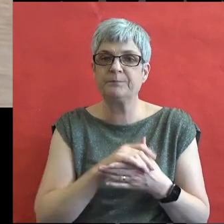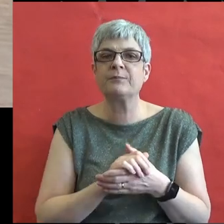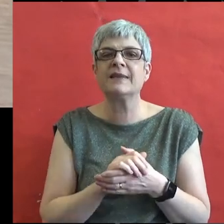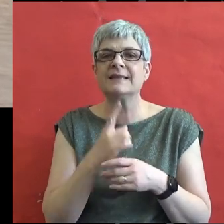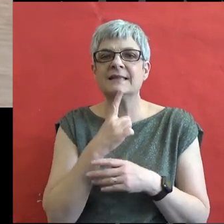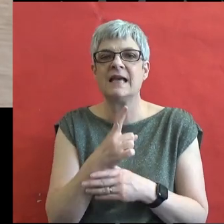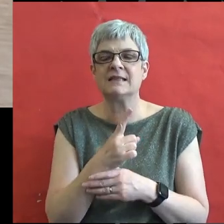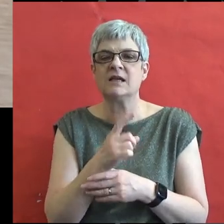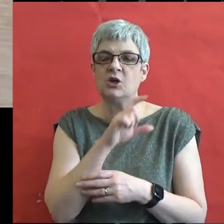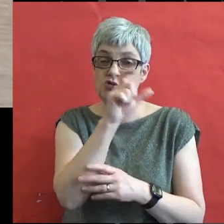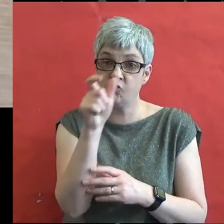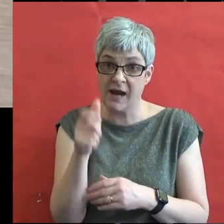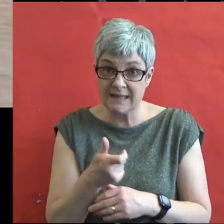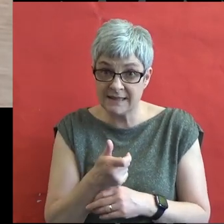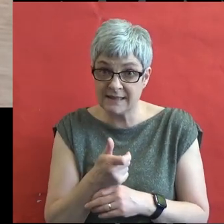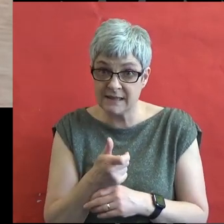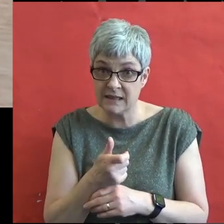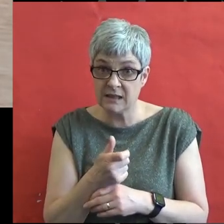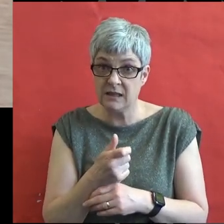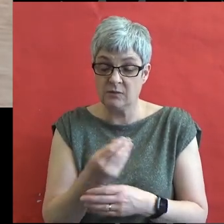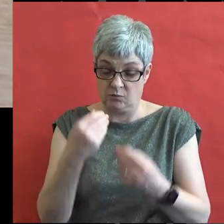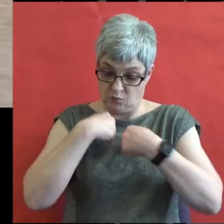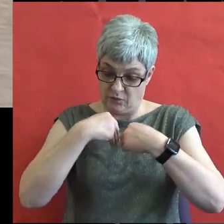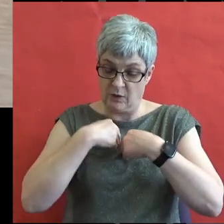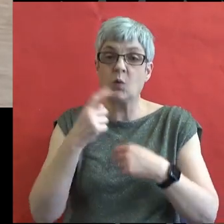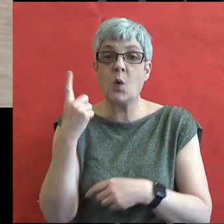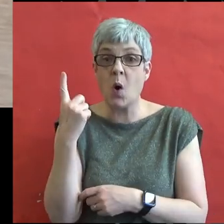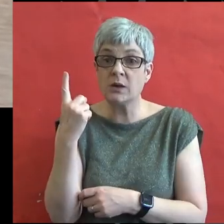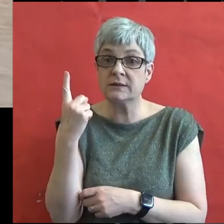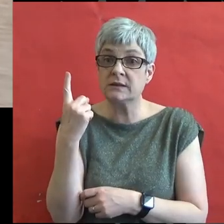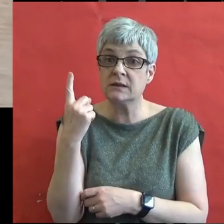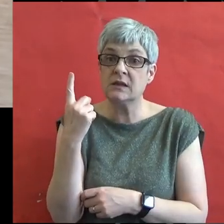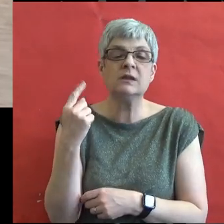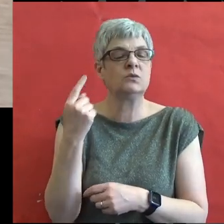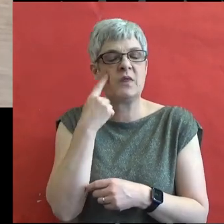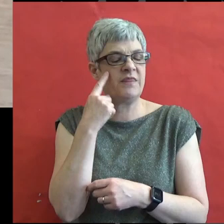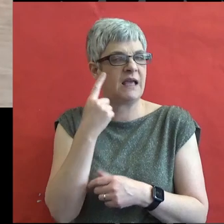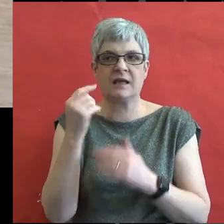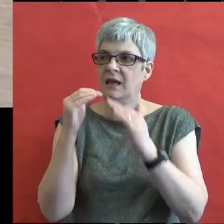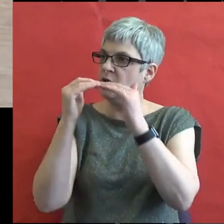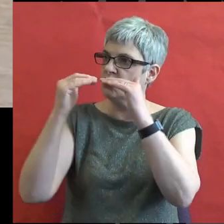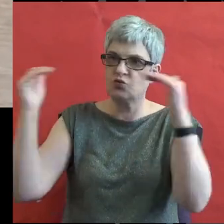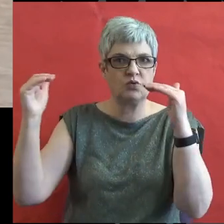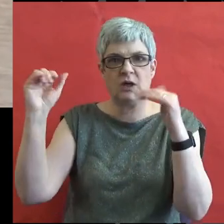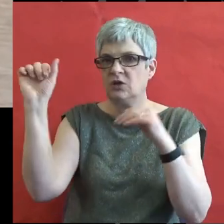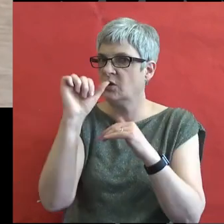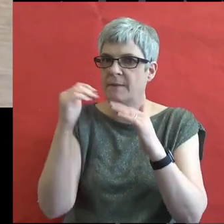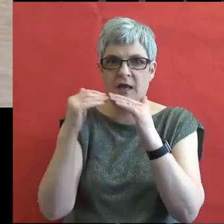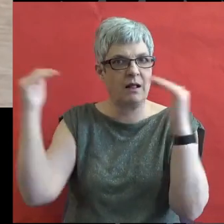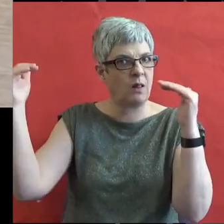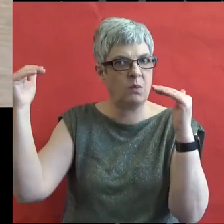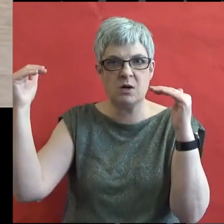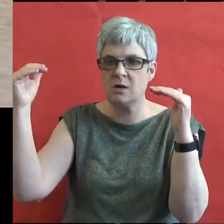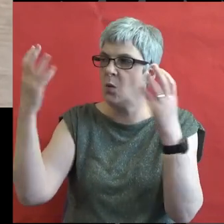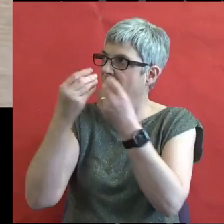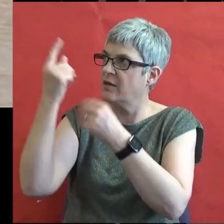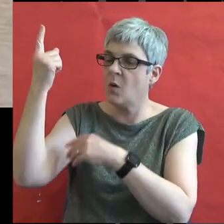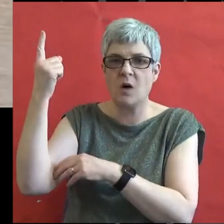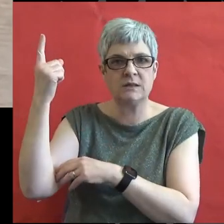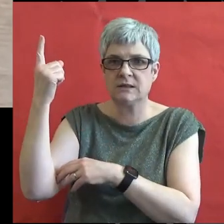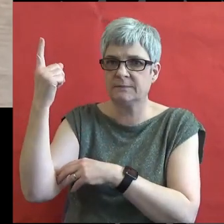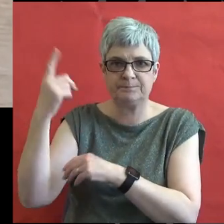Christ, who being in very nature God, did not consider equality with God something to be